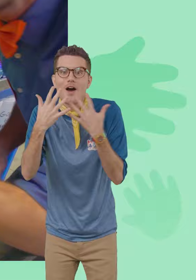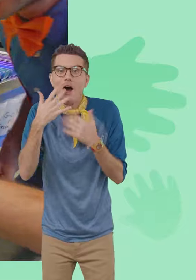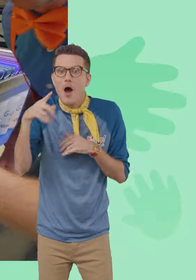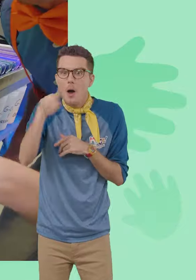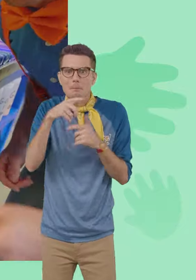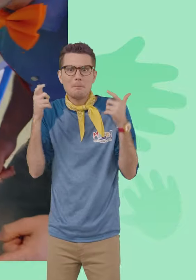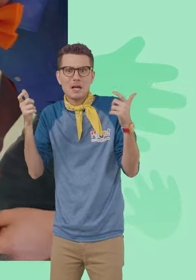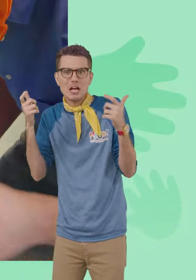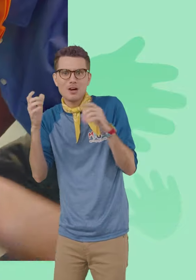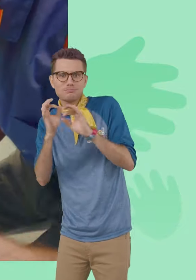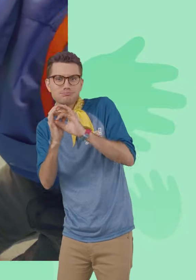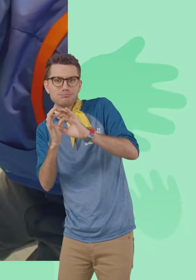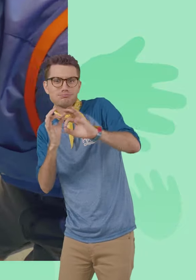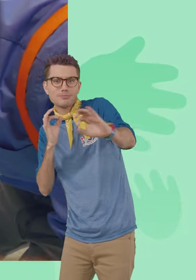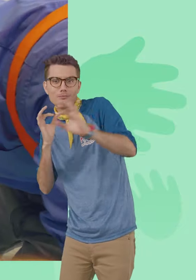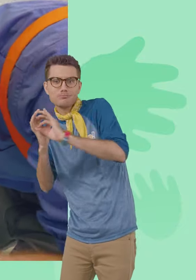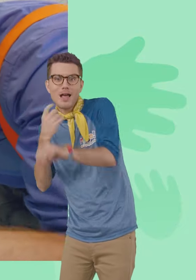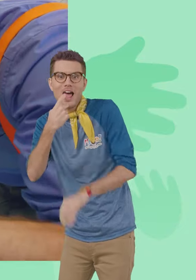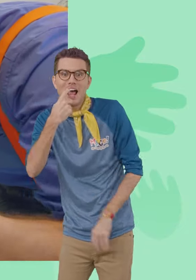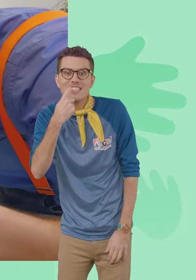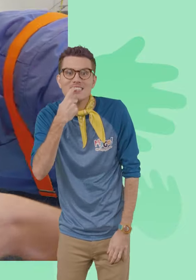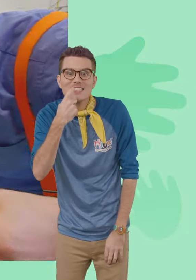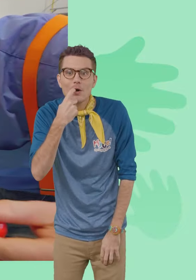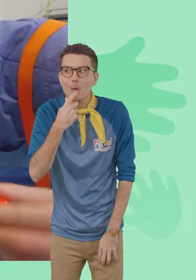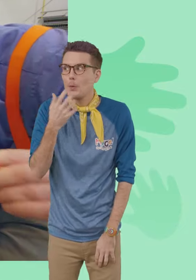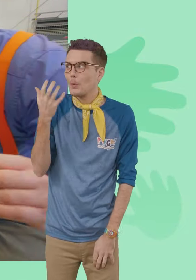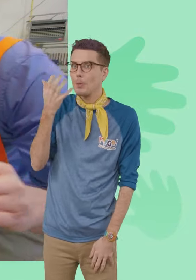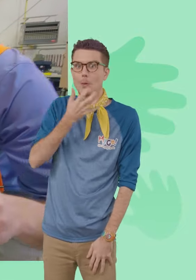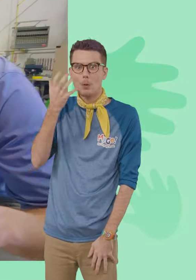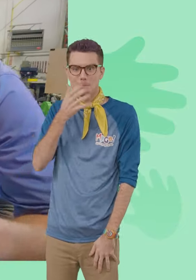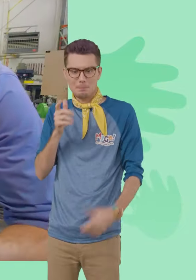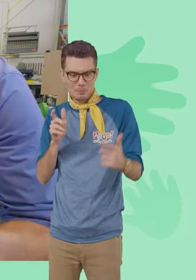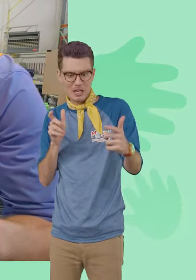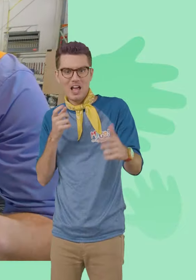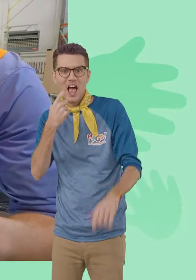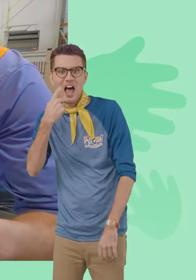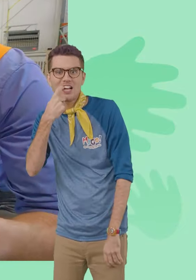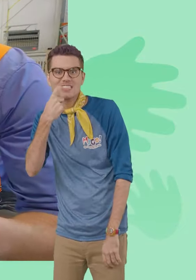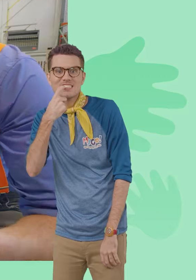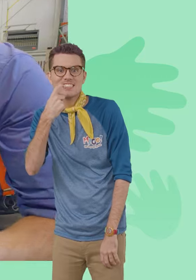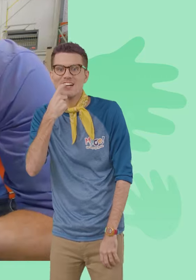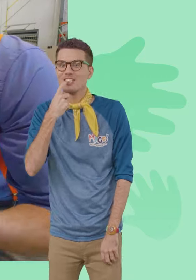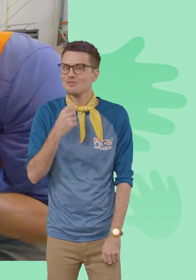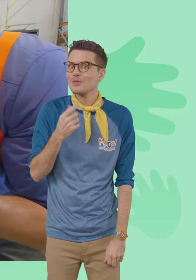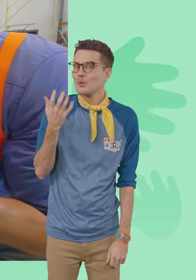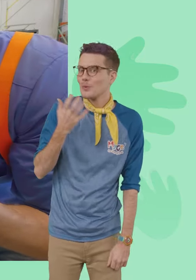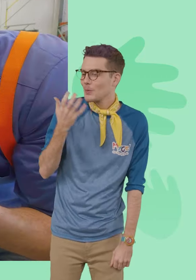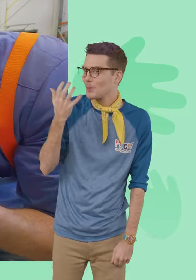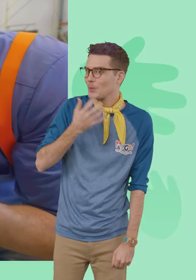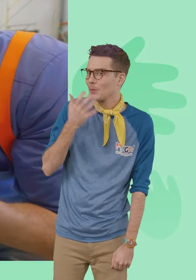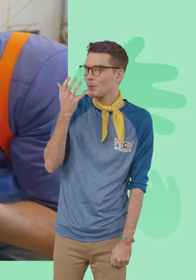Wow, look at all these colors. These are actually big pieces of glass. Wow, what color is